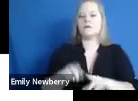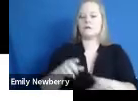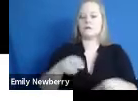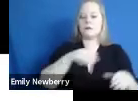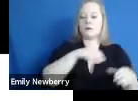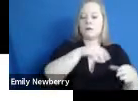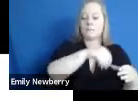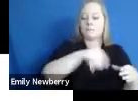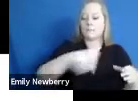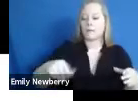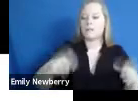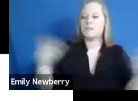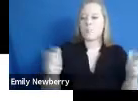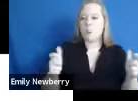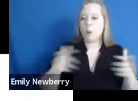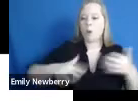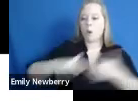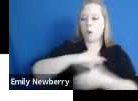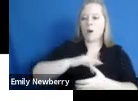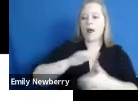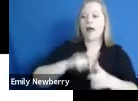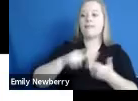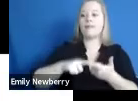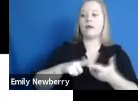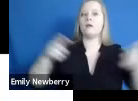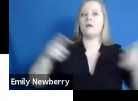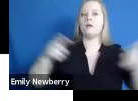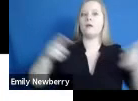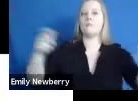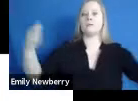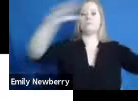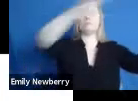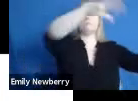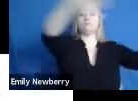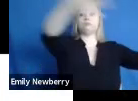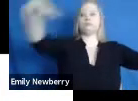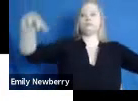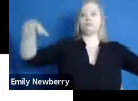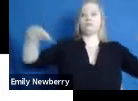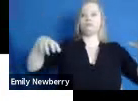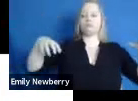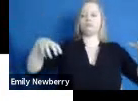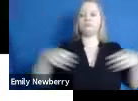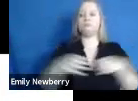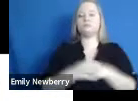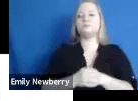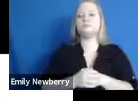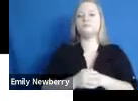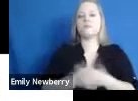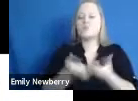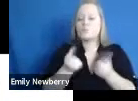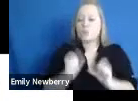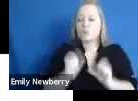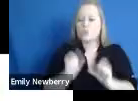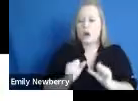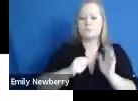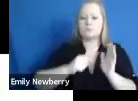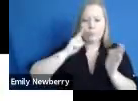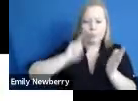smaller plots and then surrounded by larger plots. The trials look at the size, the